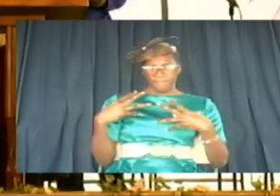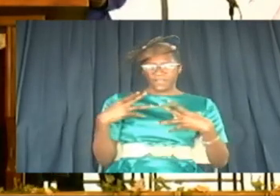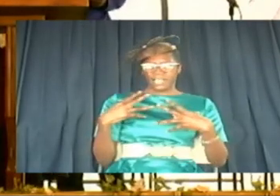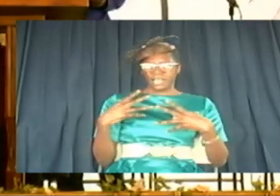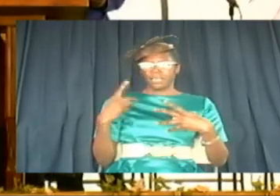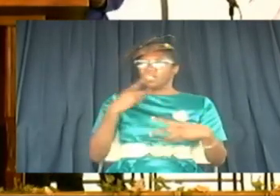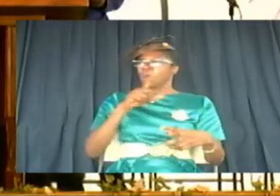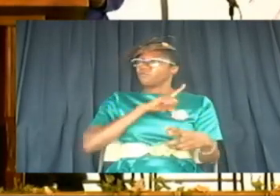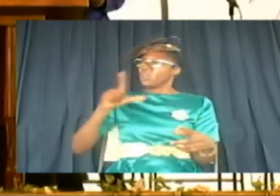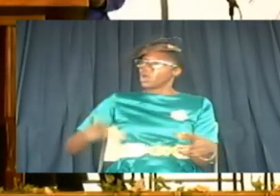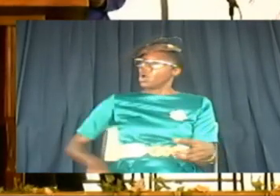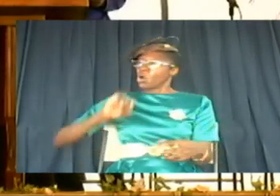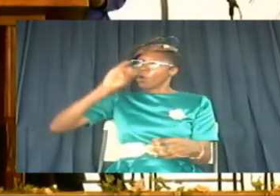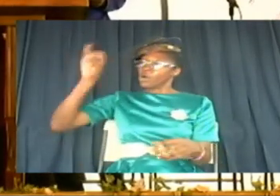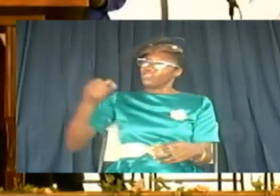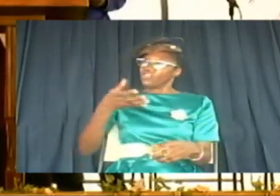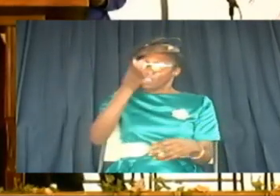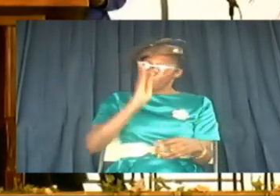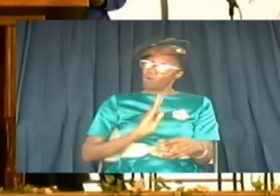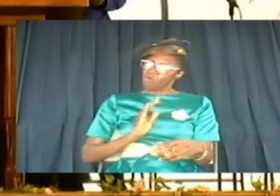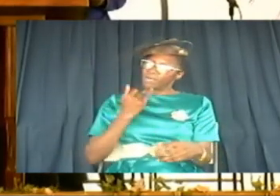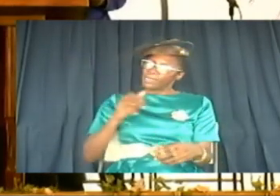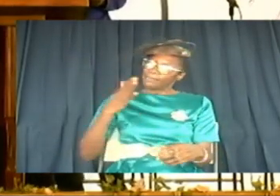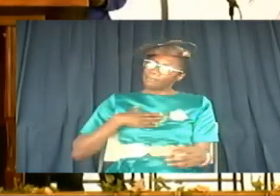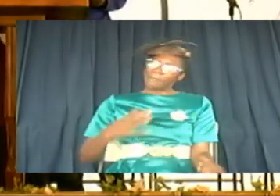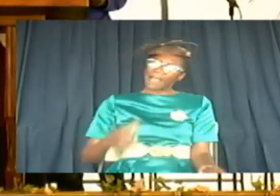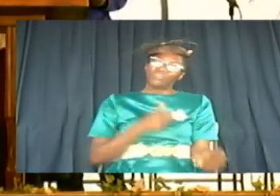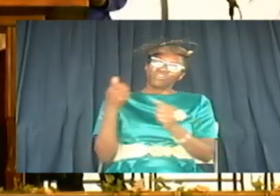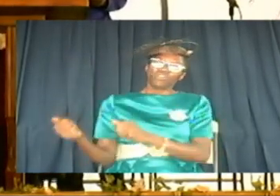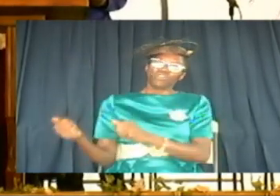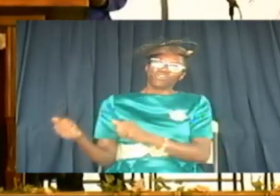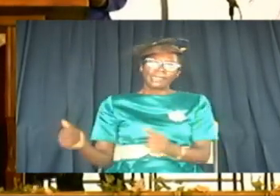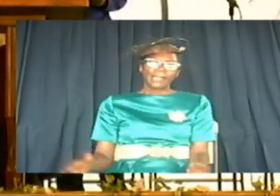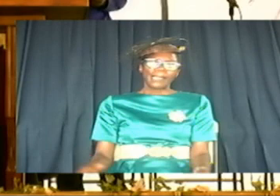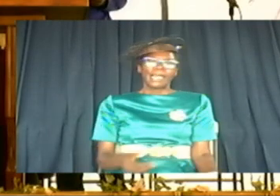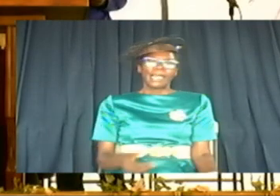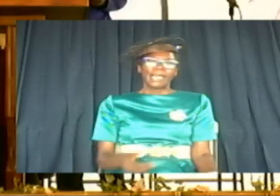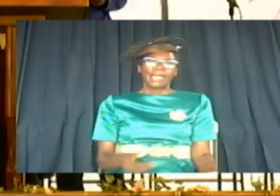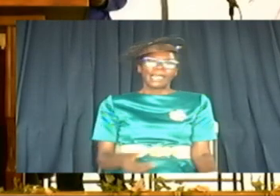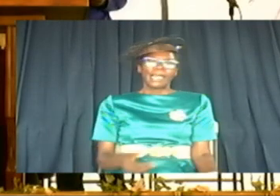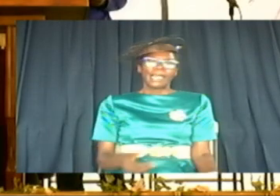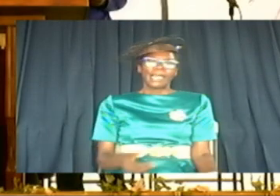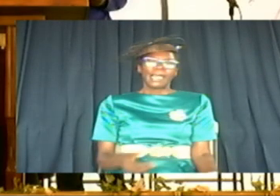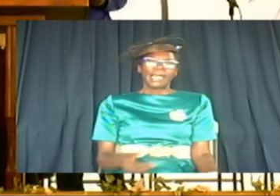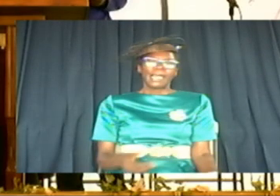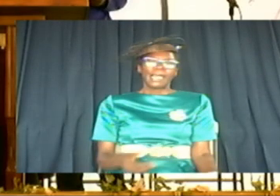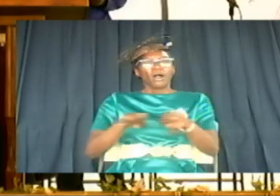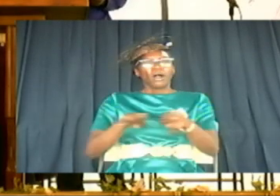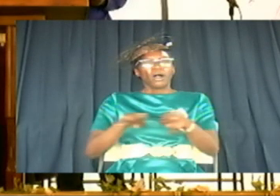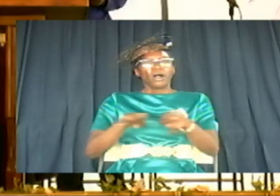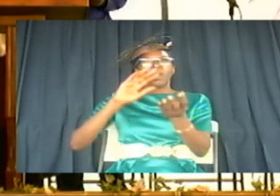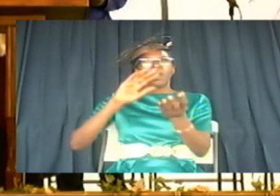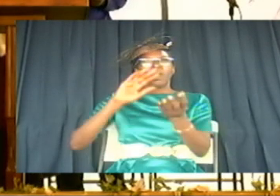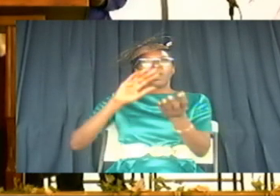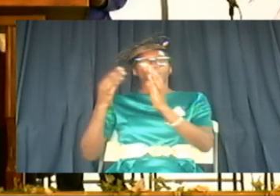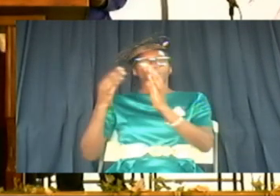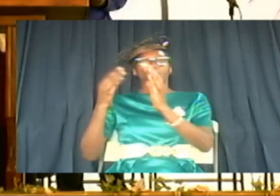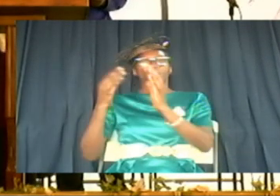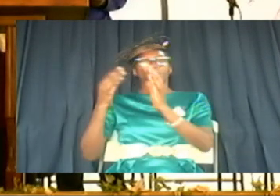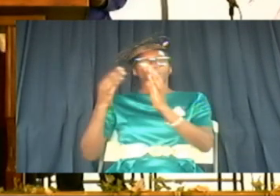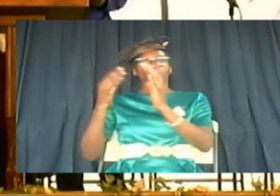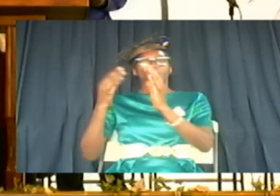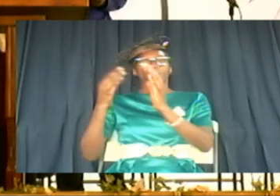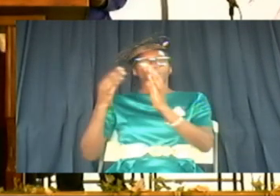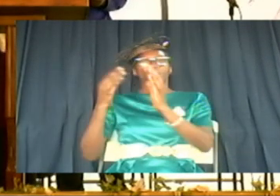afraid. For the Lord Jehovah is my strength and my song. He also is become my